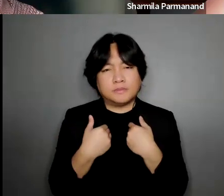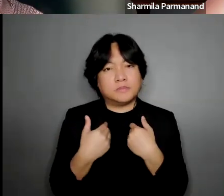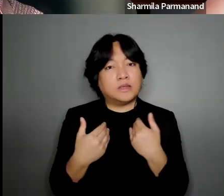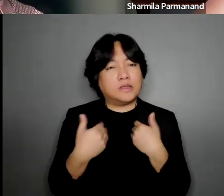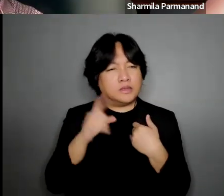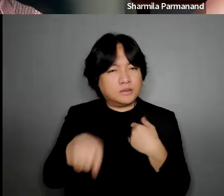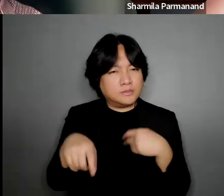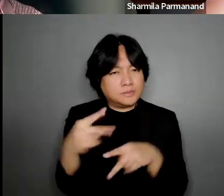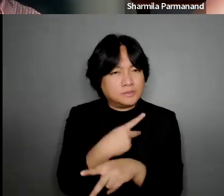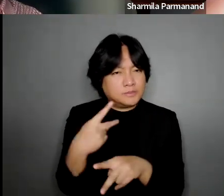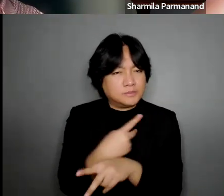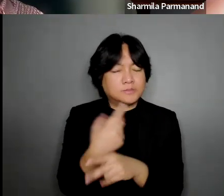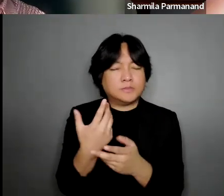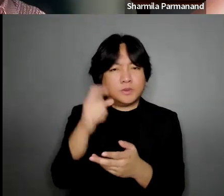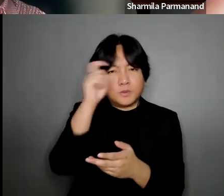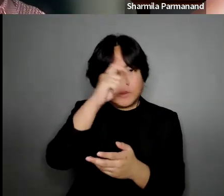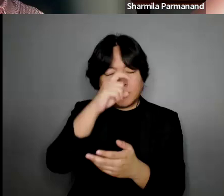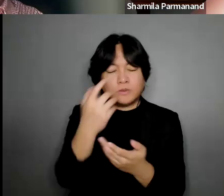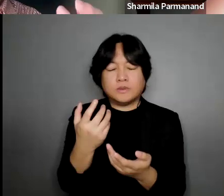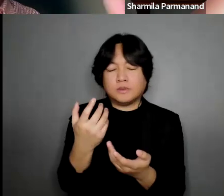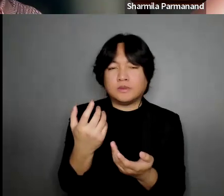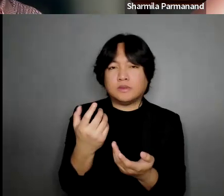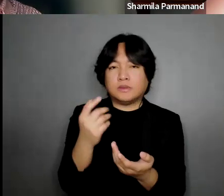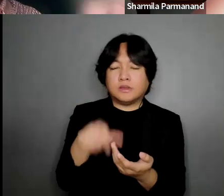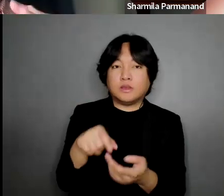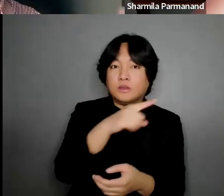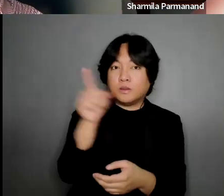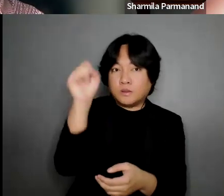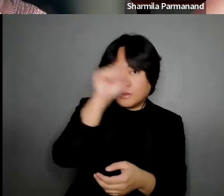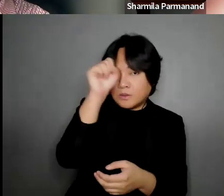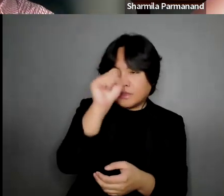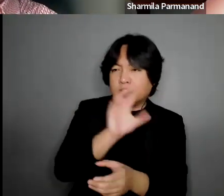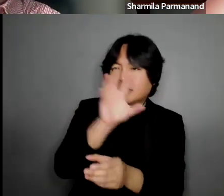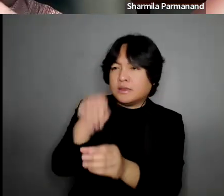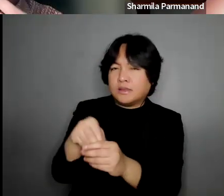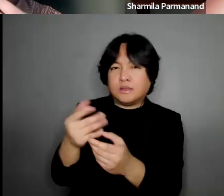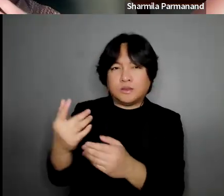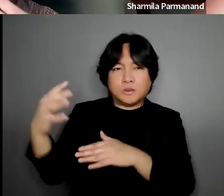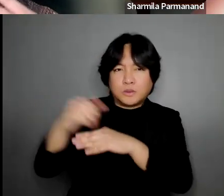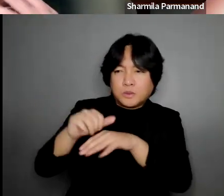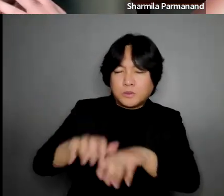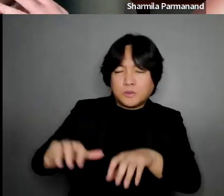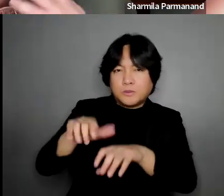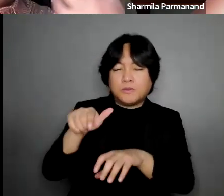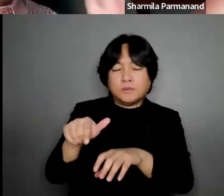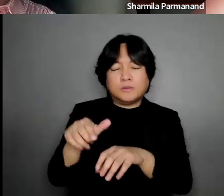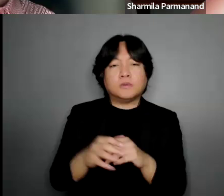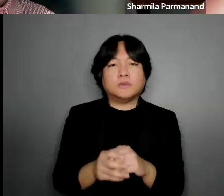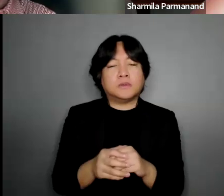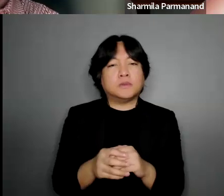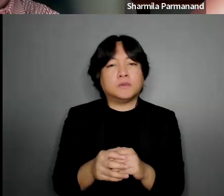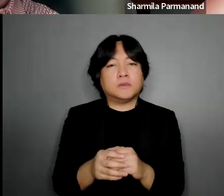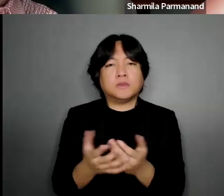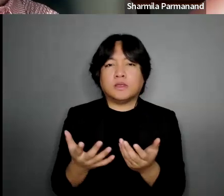strategic as scholars engaged or committed to decolonial work. What might be